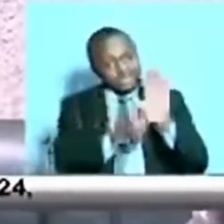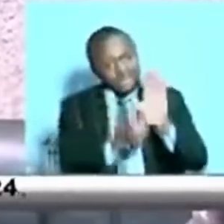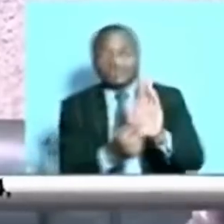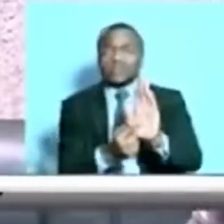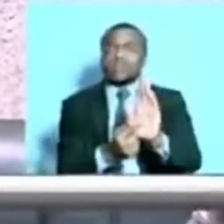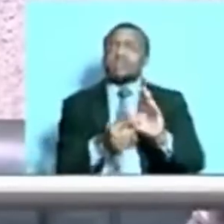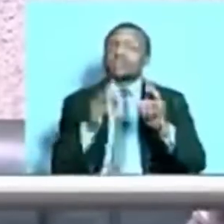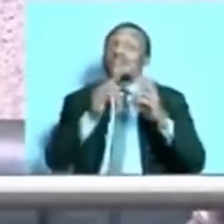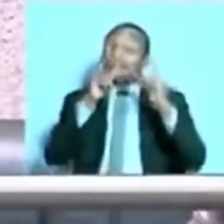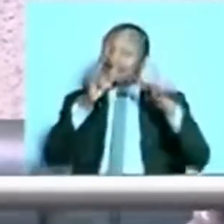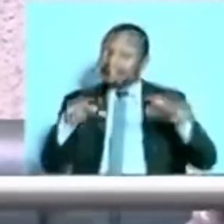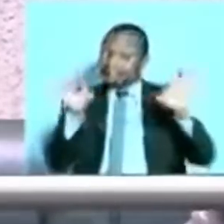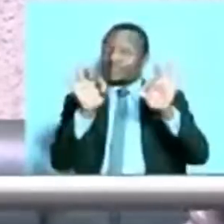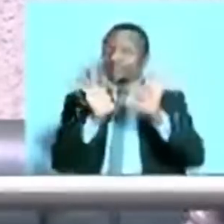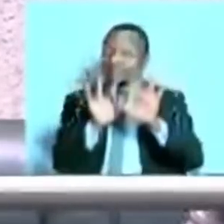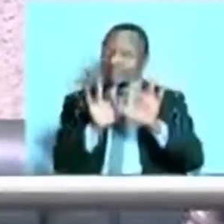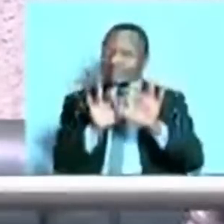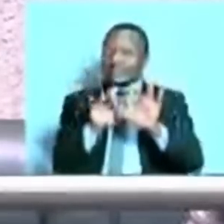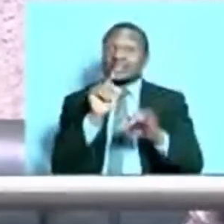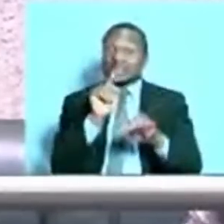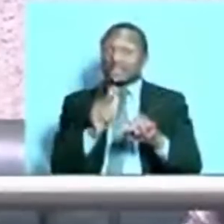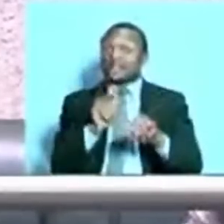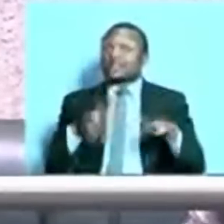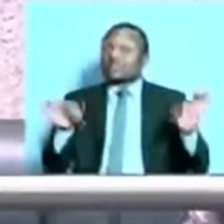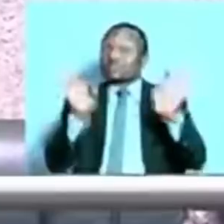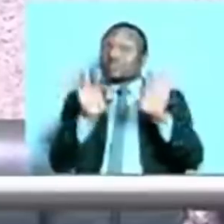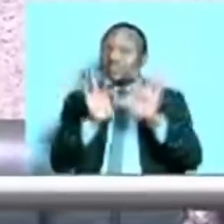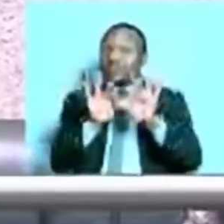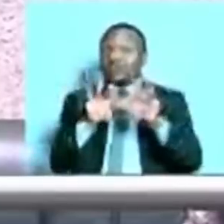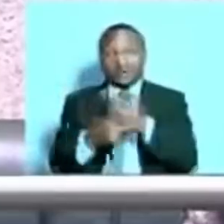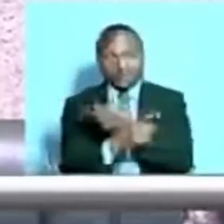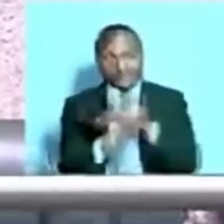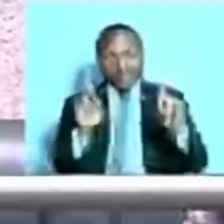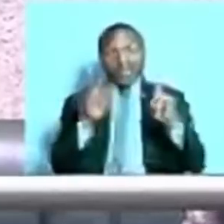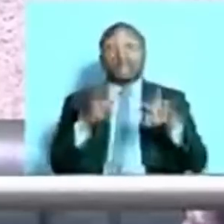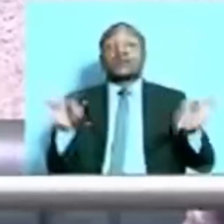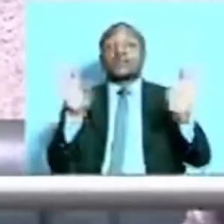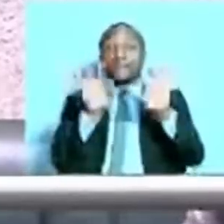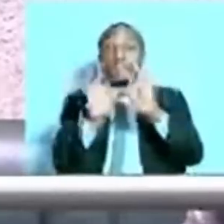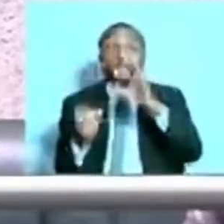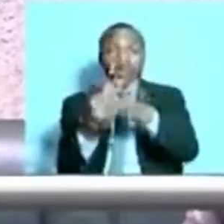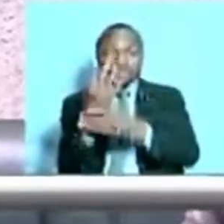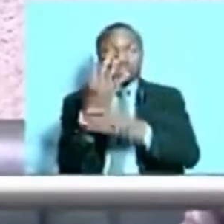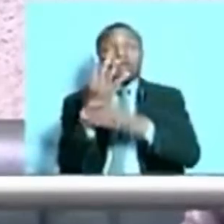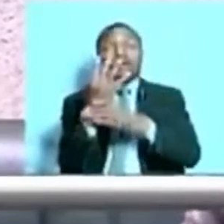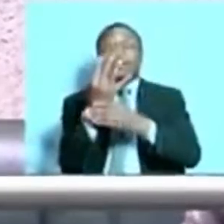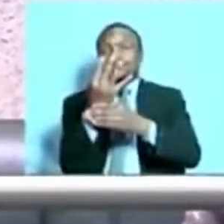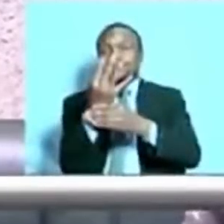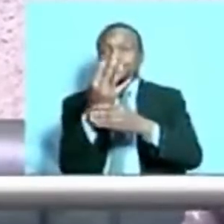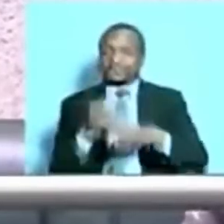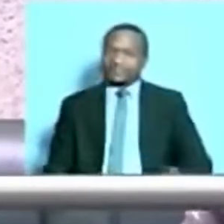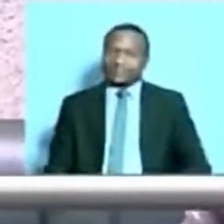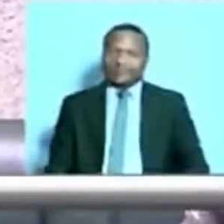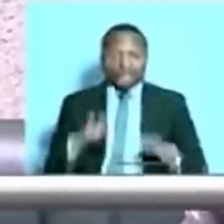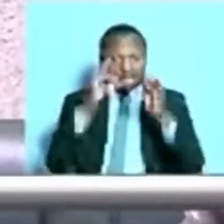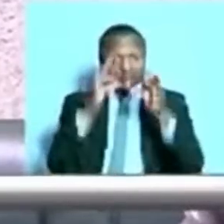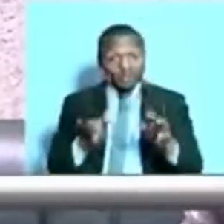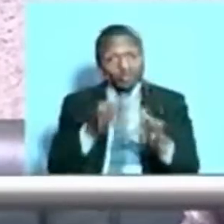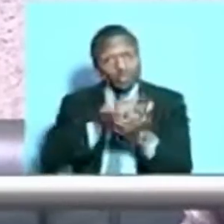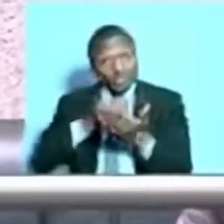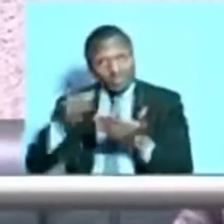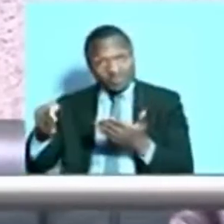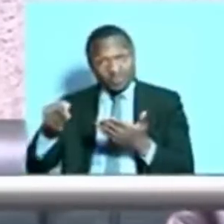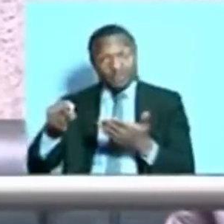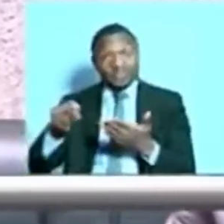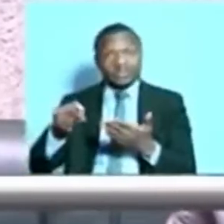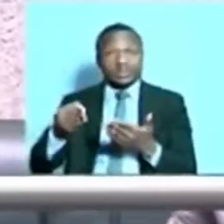That is very important. That is key to democracy, that is key to growth, and that is key to maturity. If you fail to